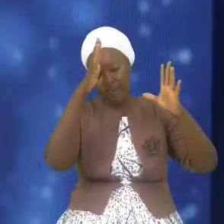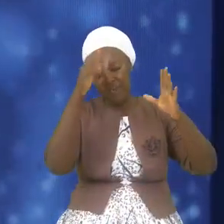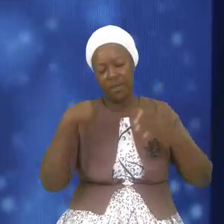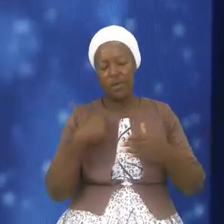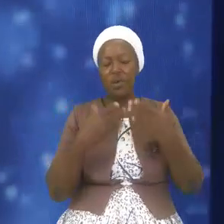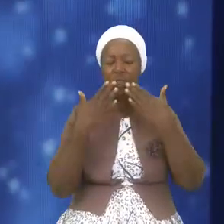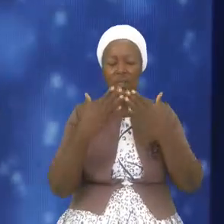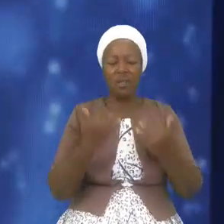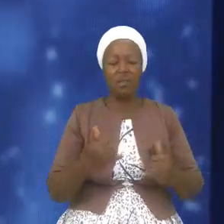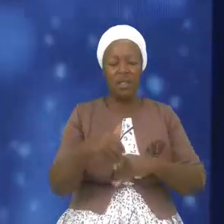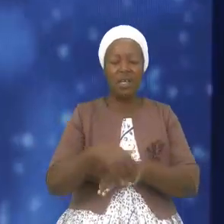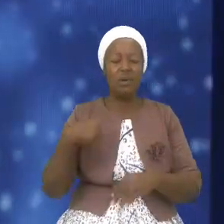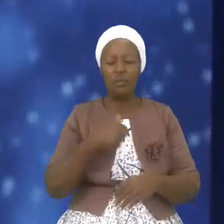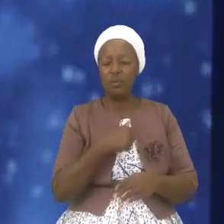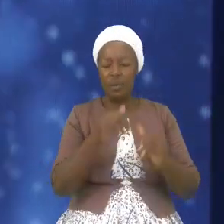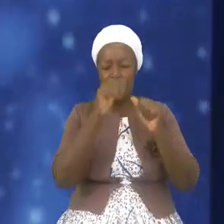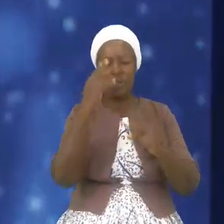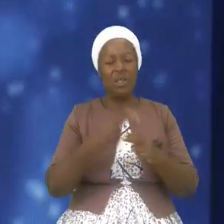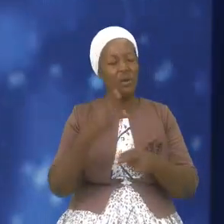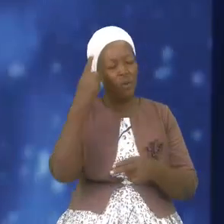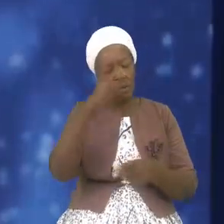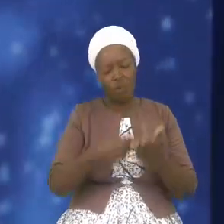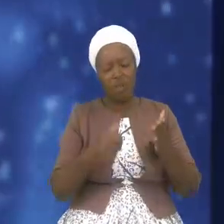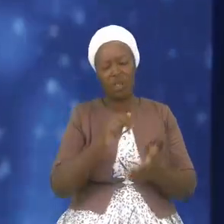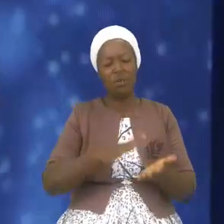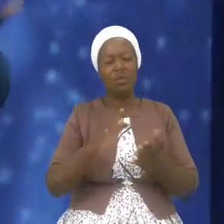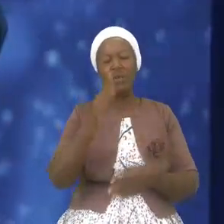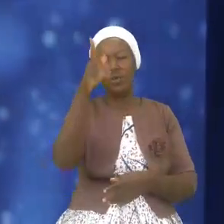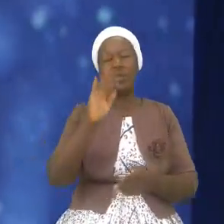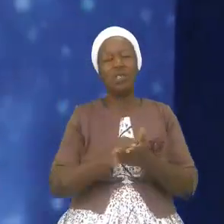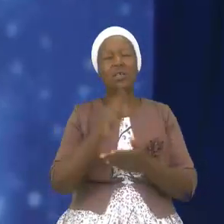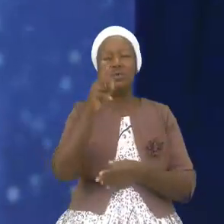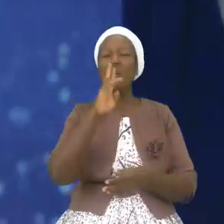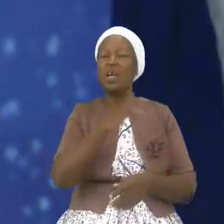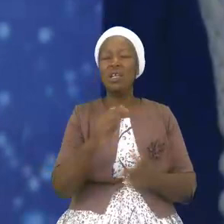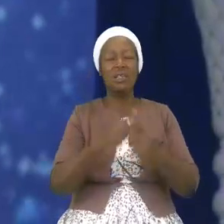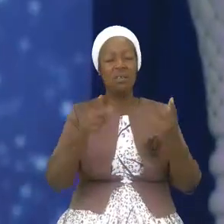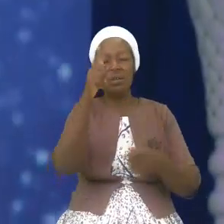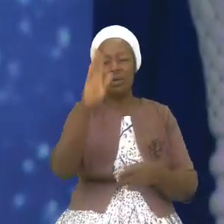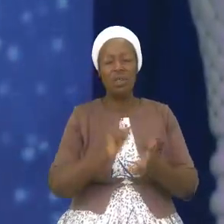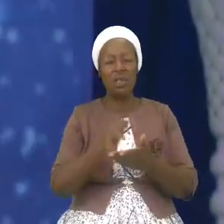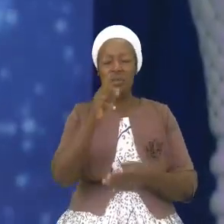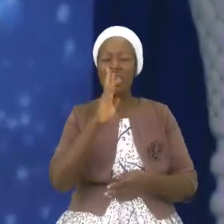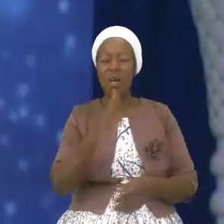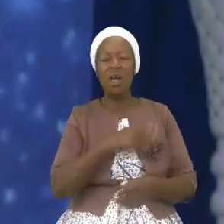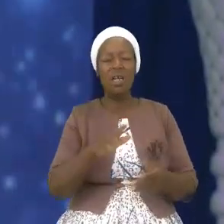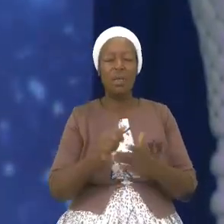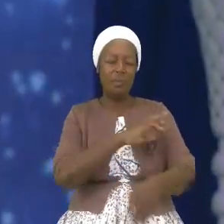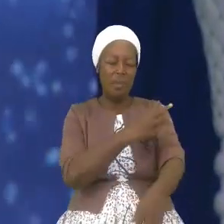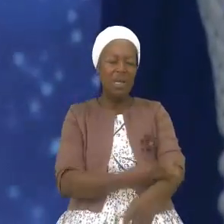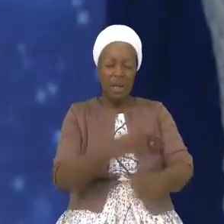God you are, a great God you are. A mighty, powerful God, creator, redeemer